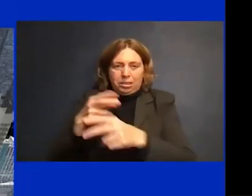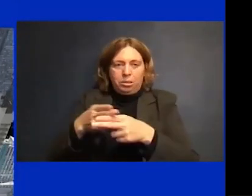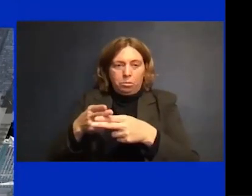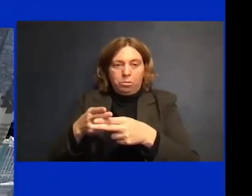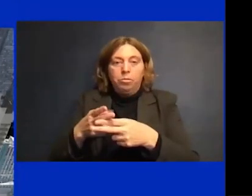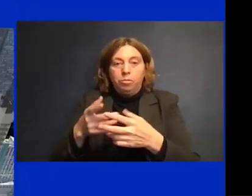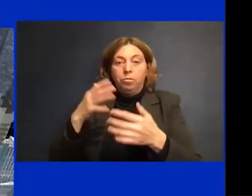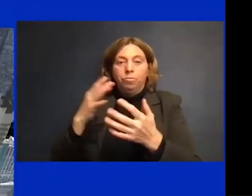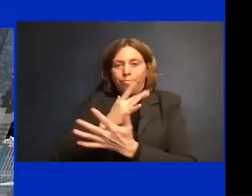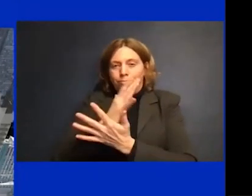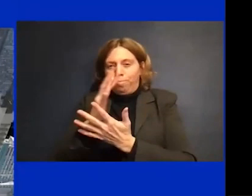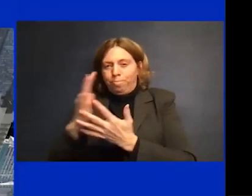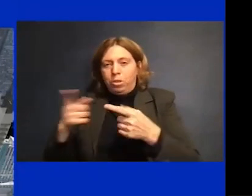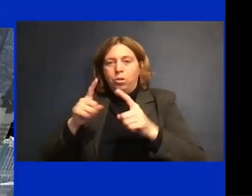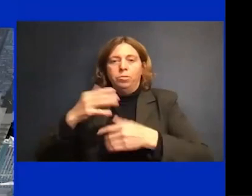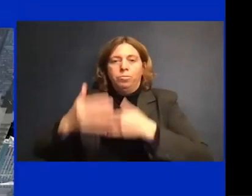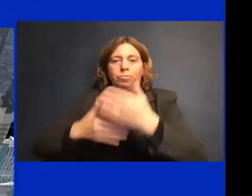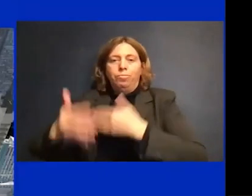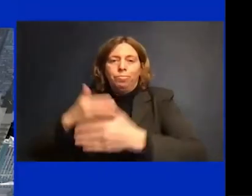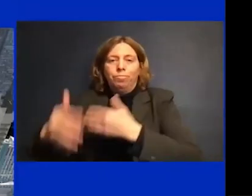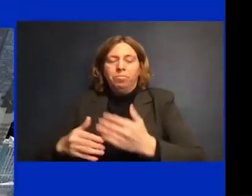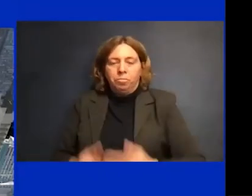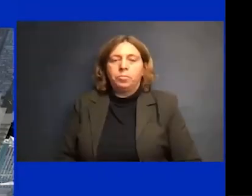services throughout the subsequent phases of the project.